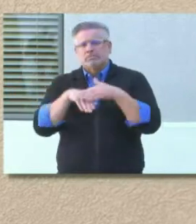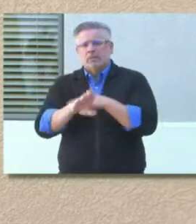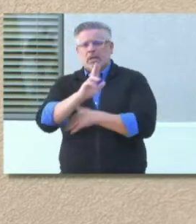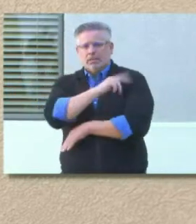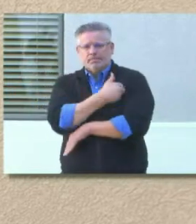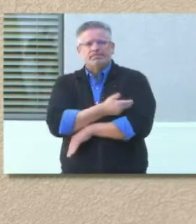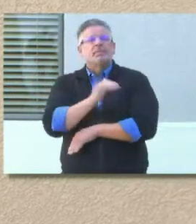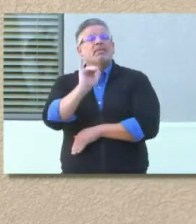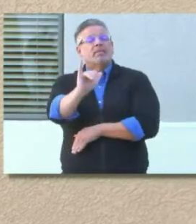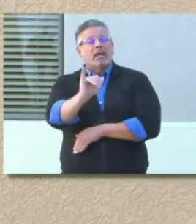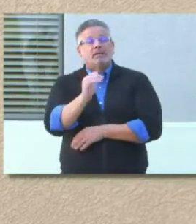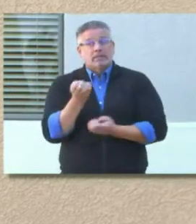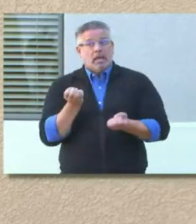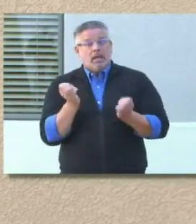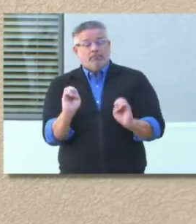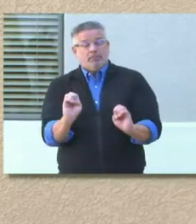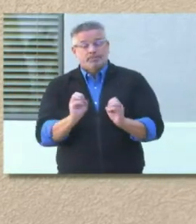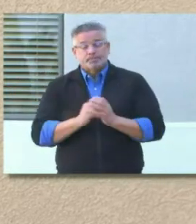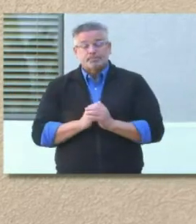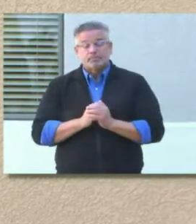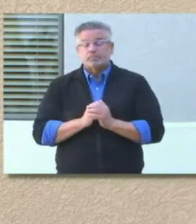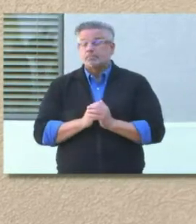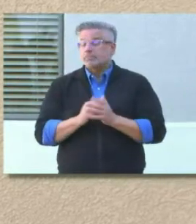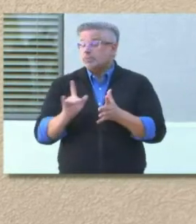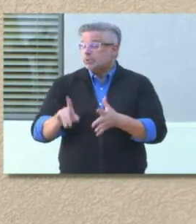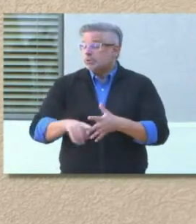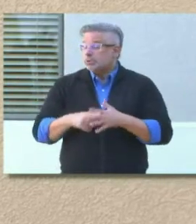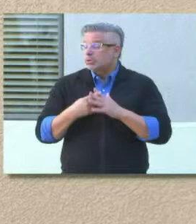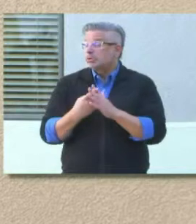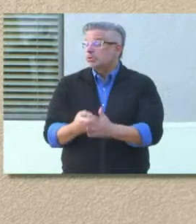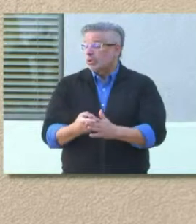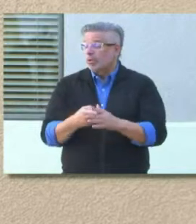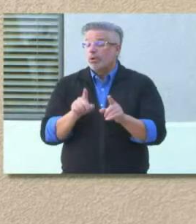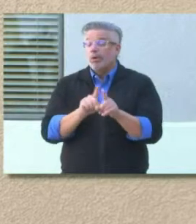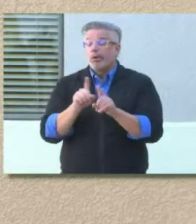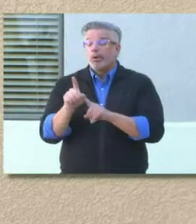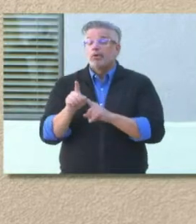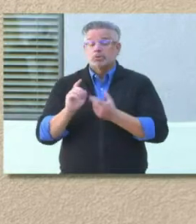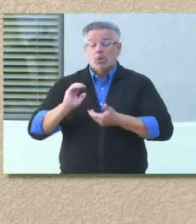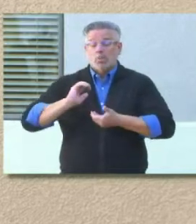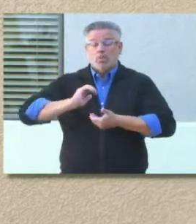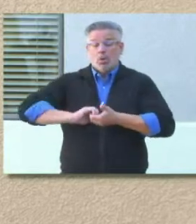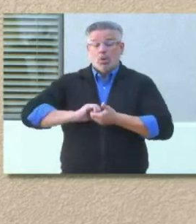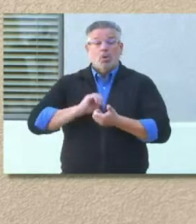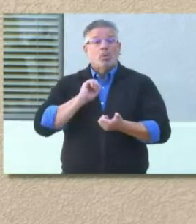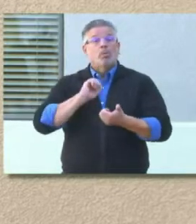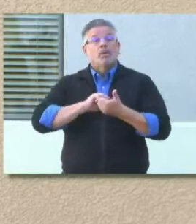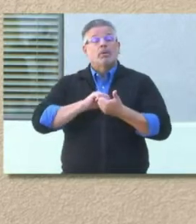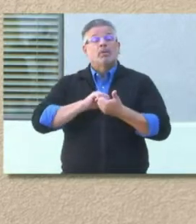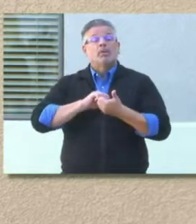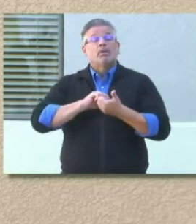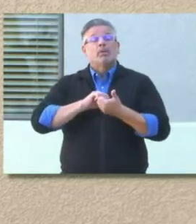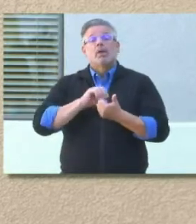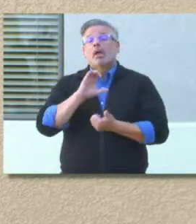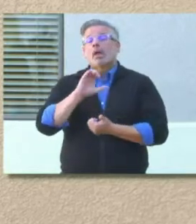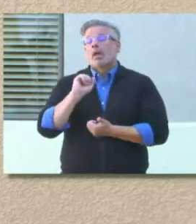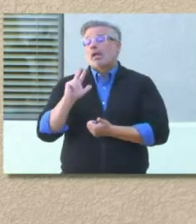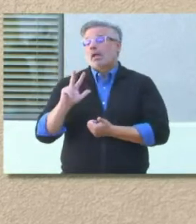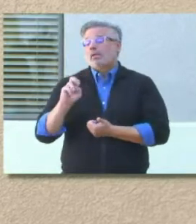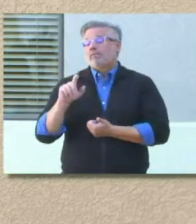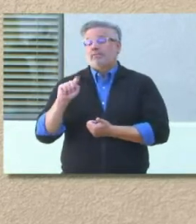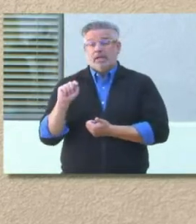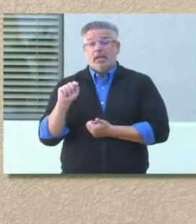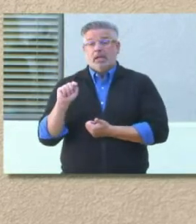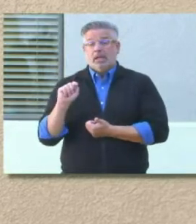been a very good effort. And in fact, when we started, we also partnered with our CalVet